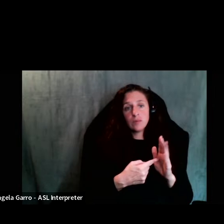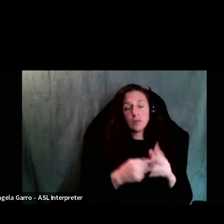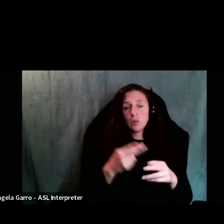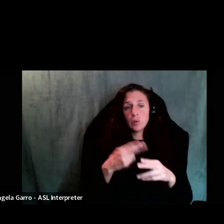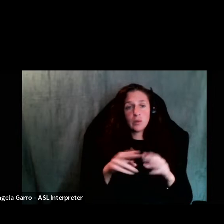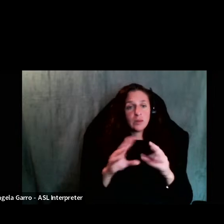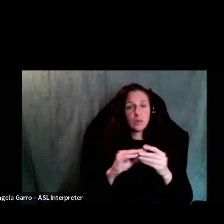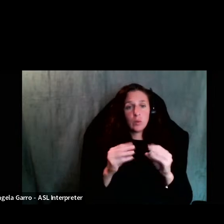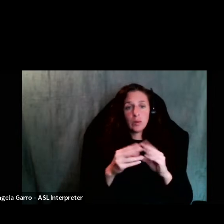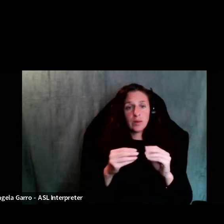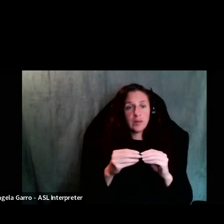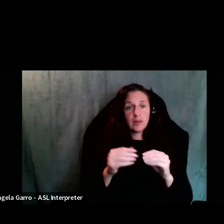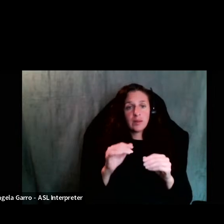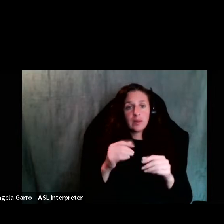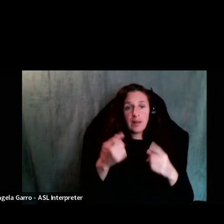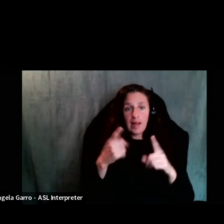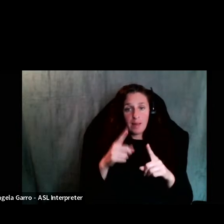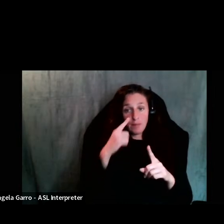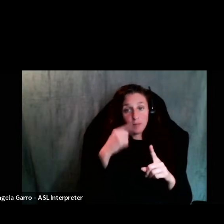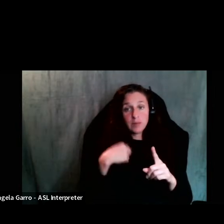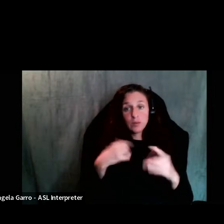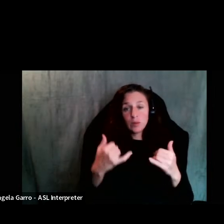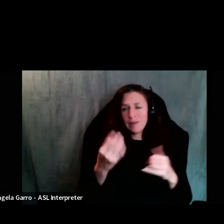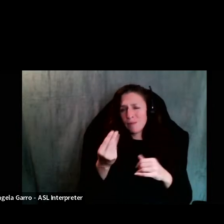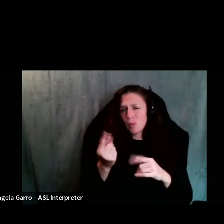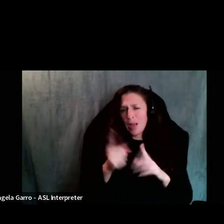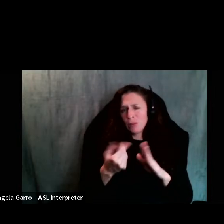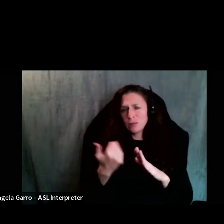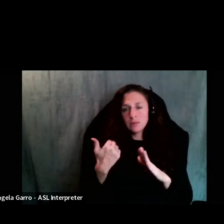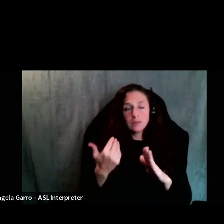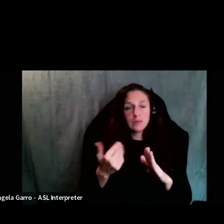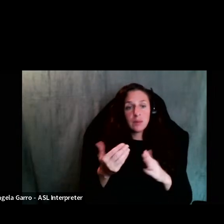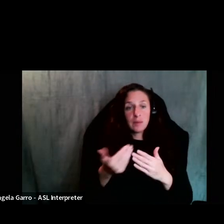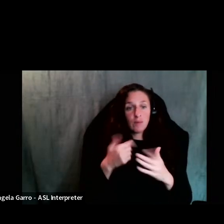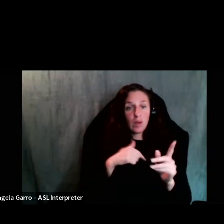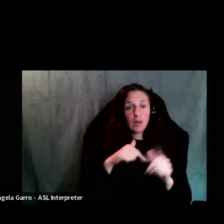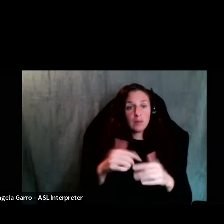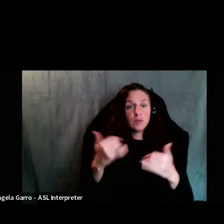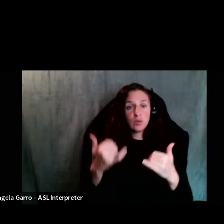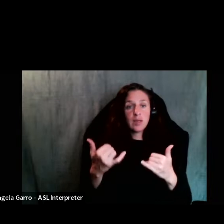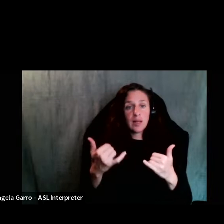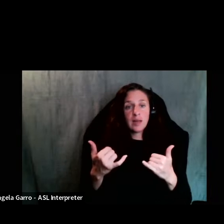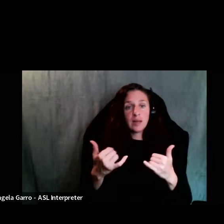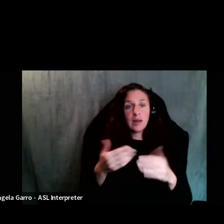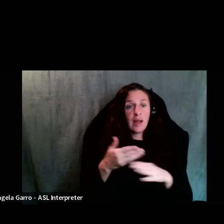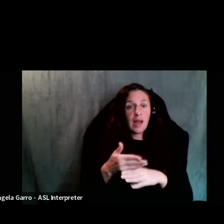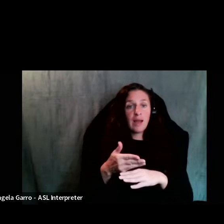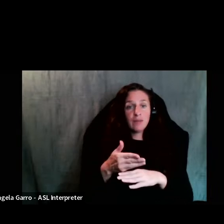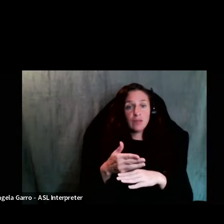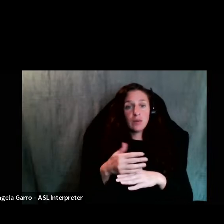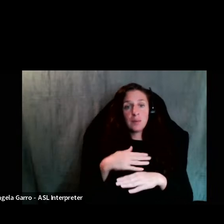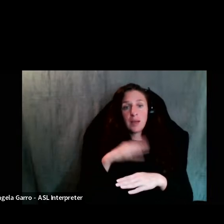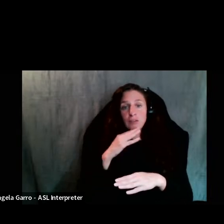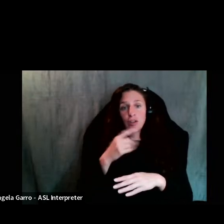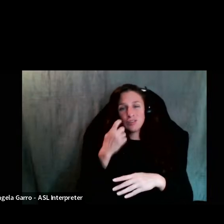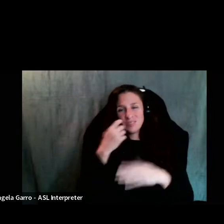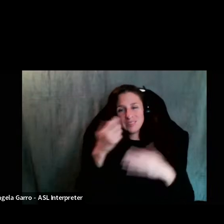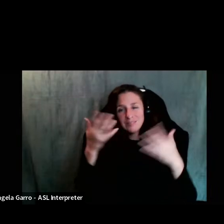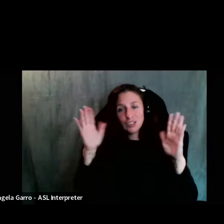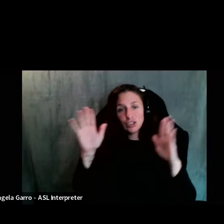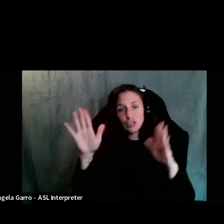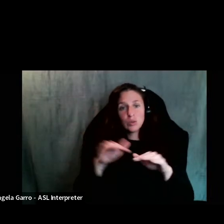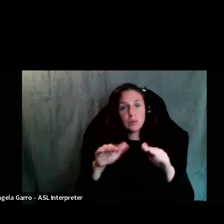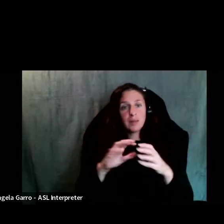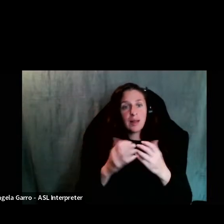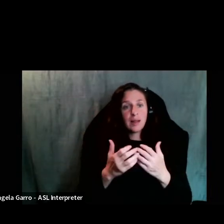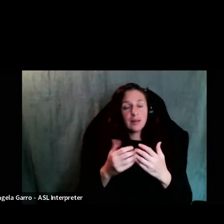story. Just happened for me today, few hours. So before coming today, and after my daughter, she finished her swimming class,